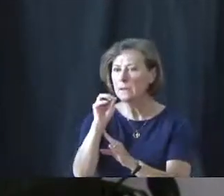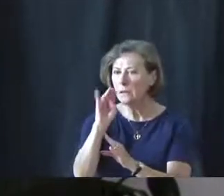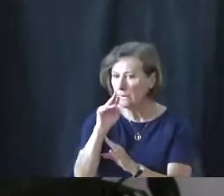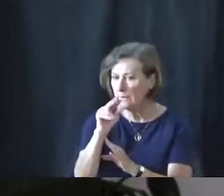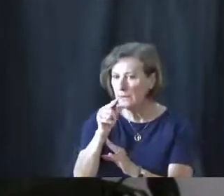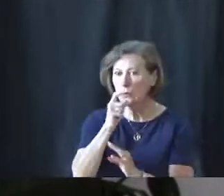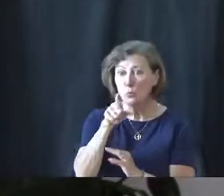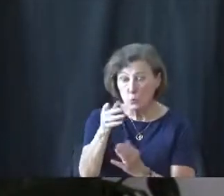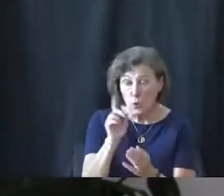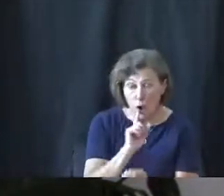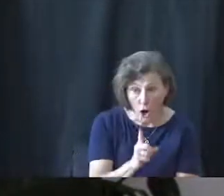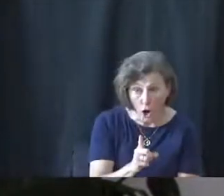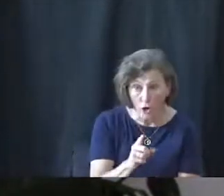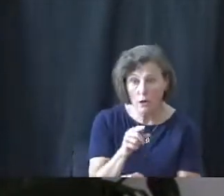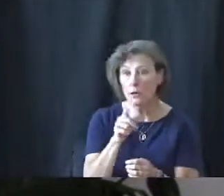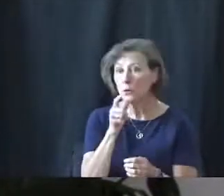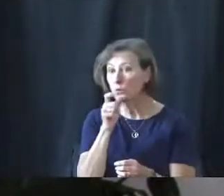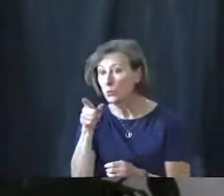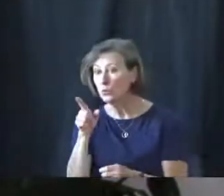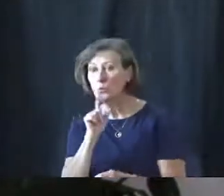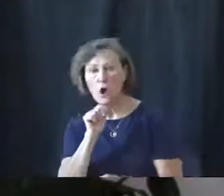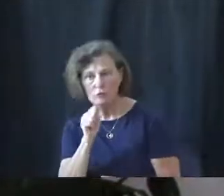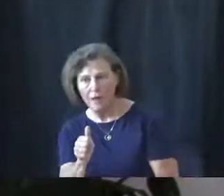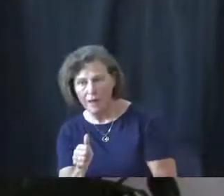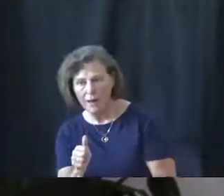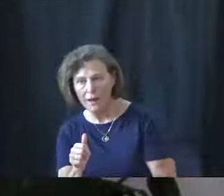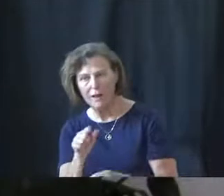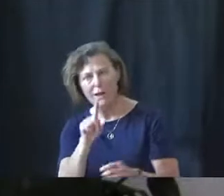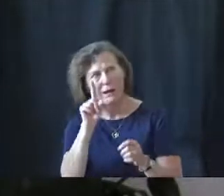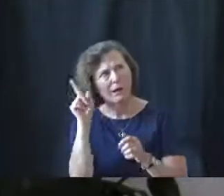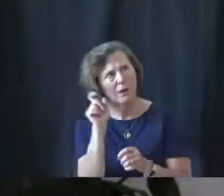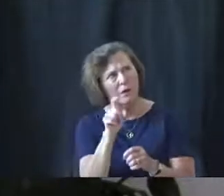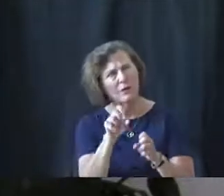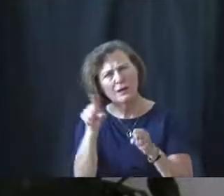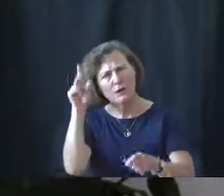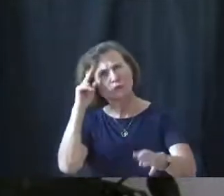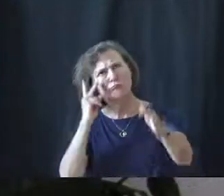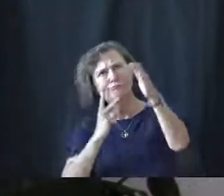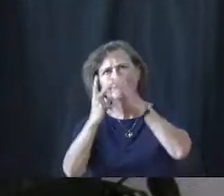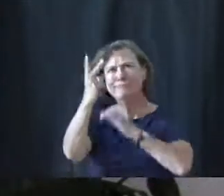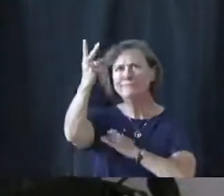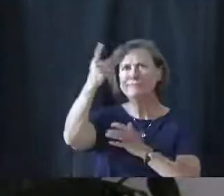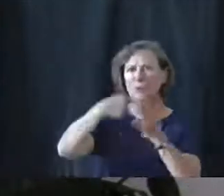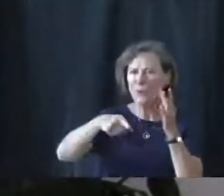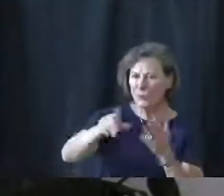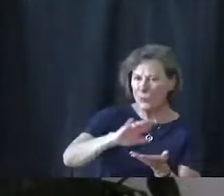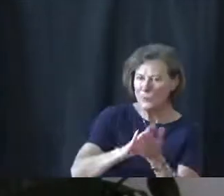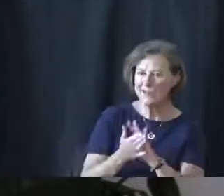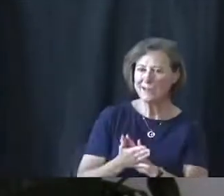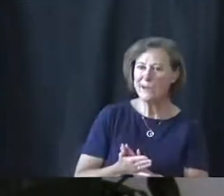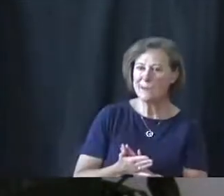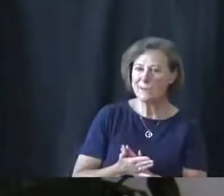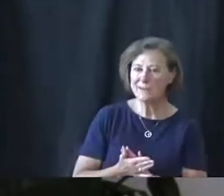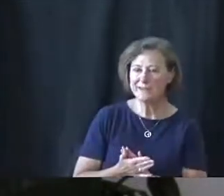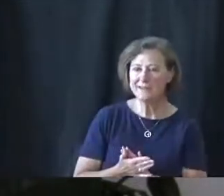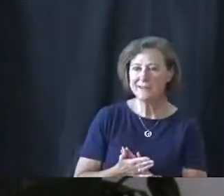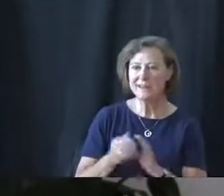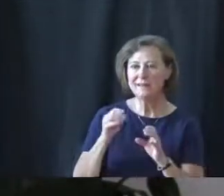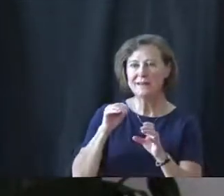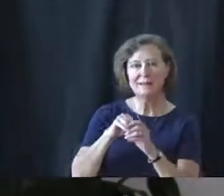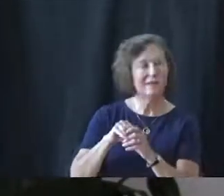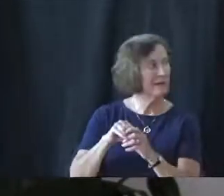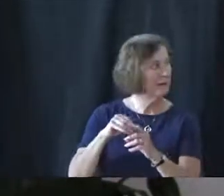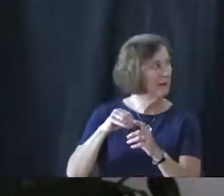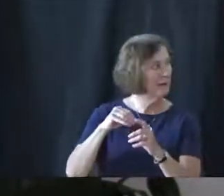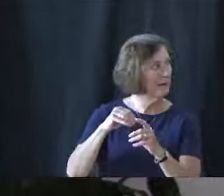aren't, questioning of can you foresee what you are becoming? In among all of this was